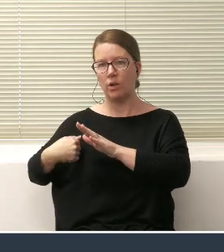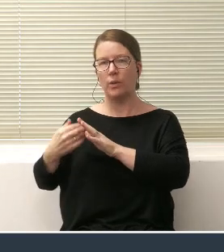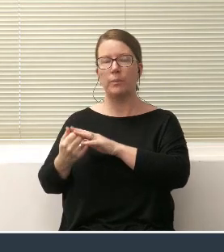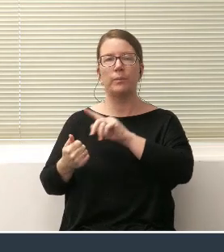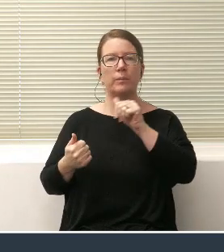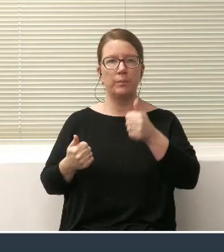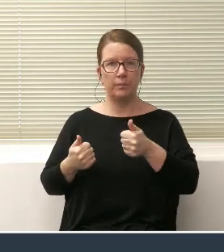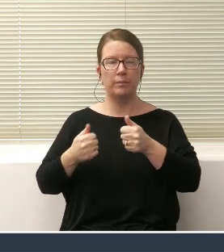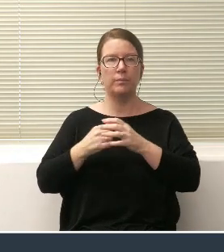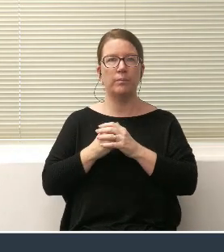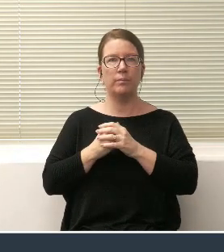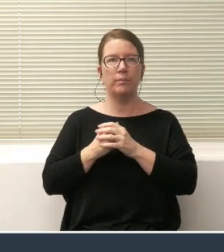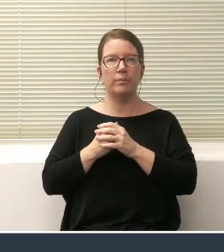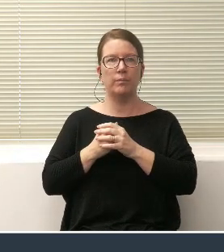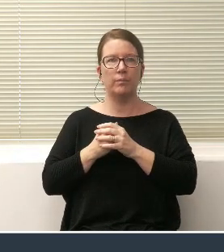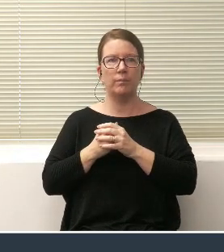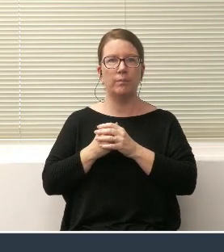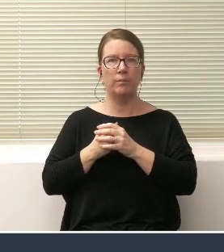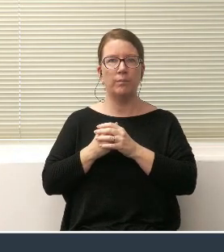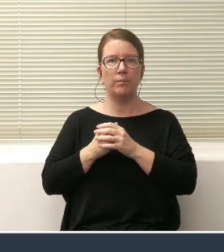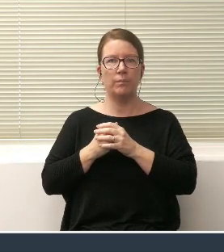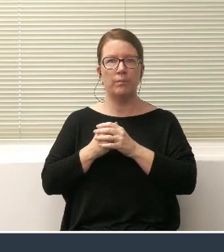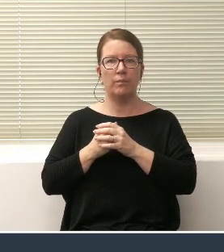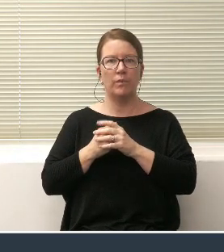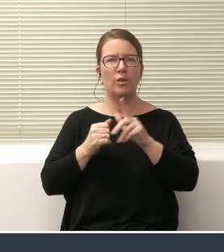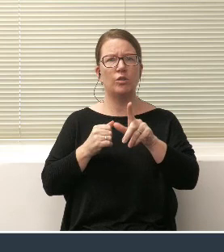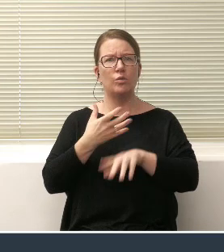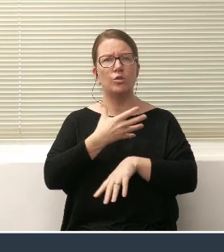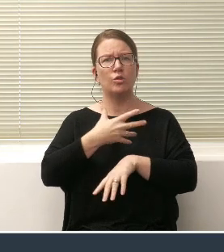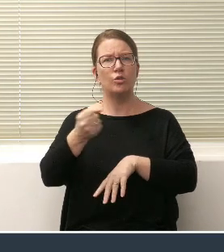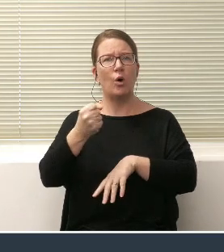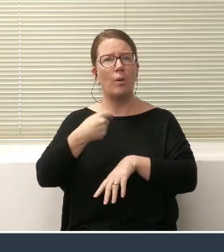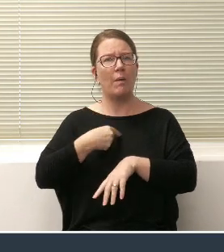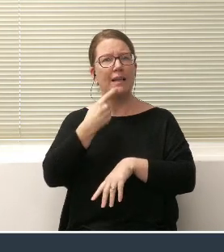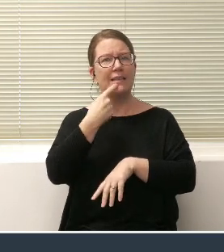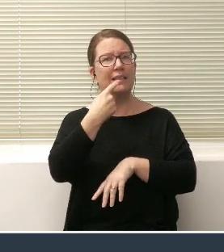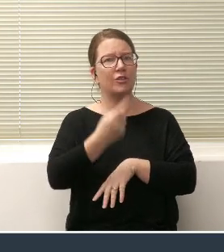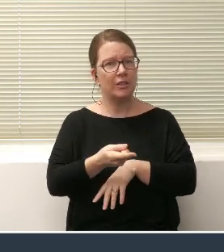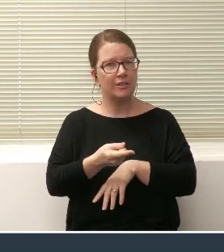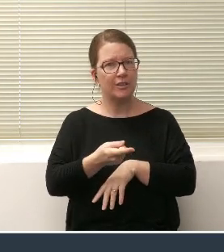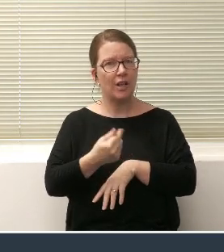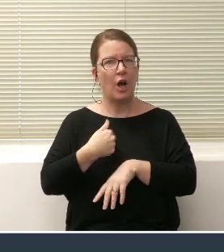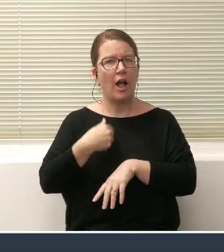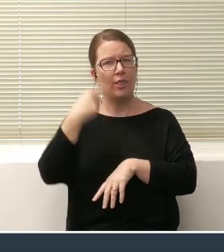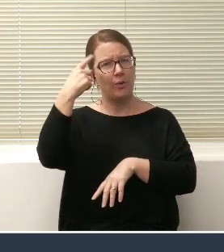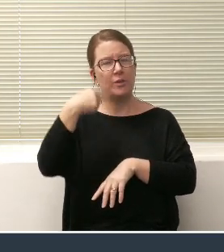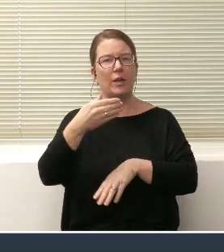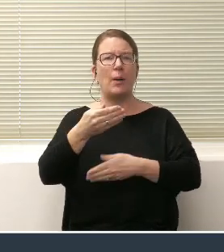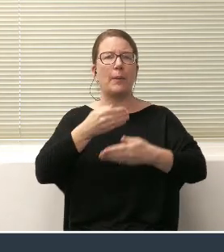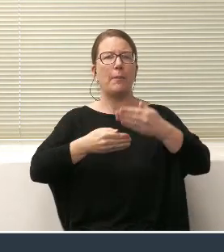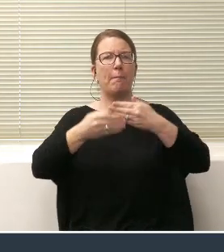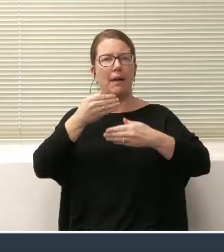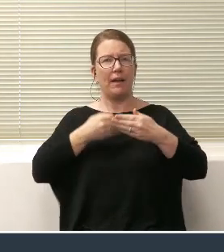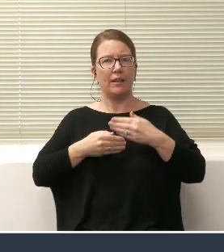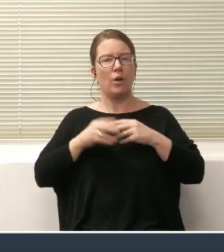Councillor Simpson? Yeah, through you, Madam Chair. The Chief Executive stole my thunder. I was going to suggest that we just backed back a little bit. Yeah. We